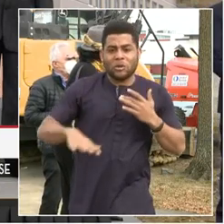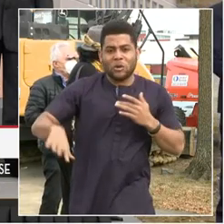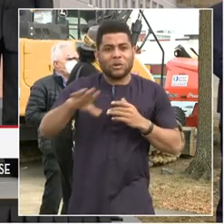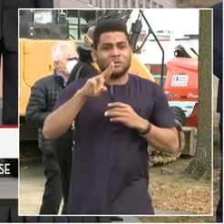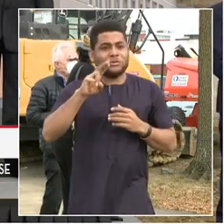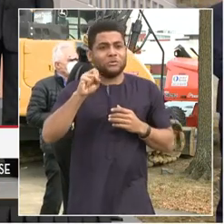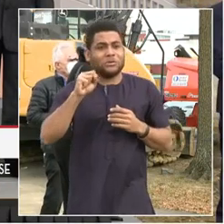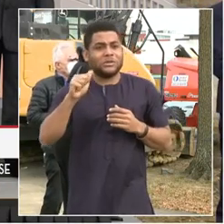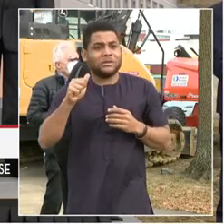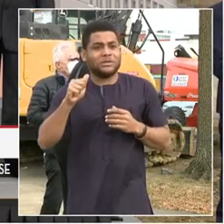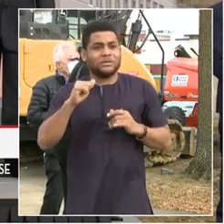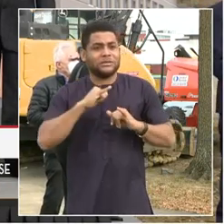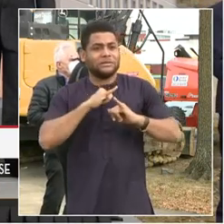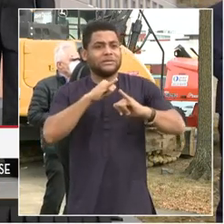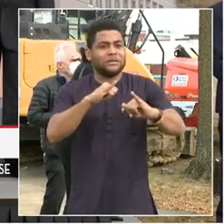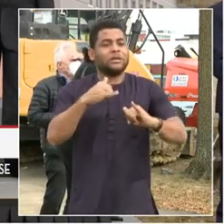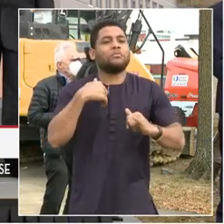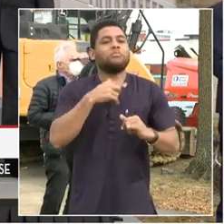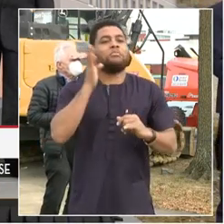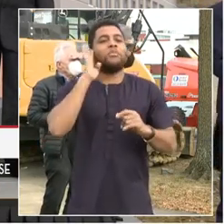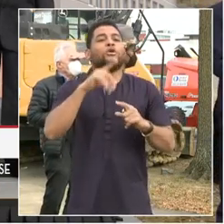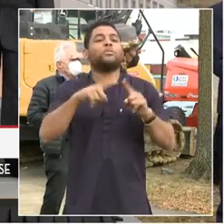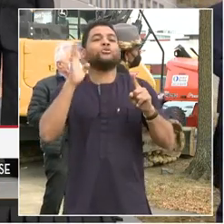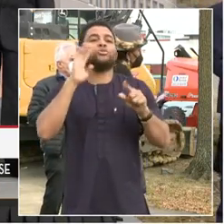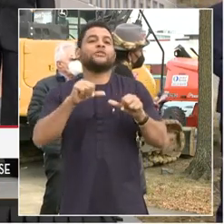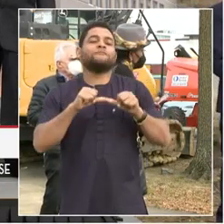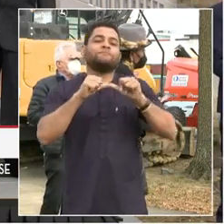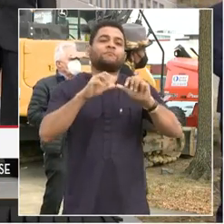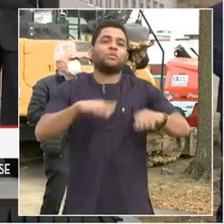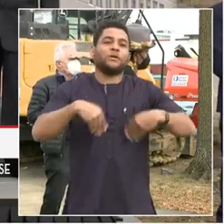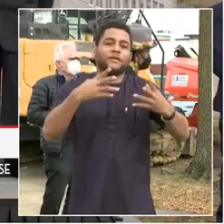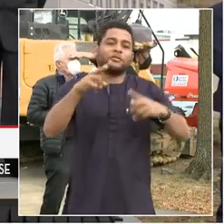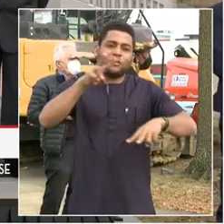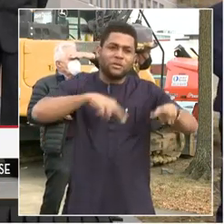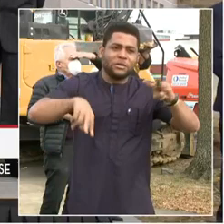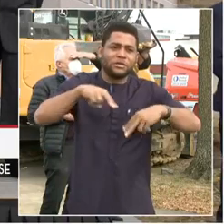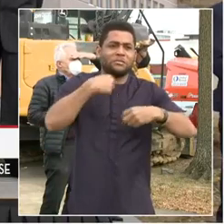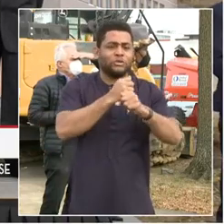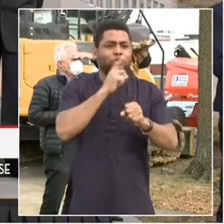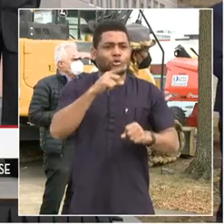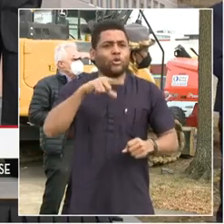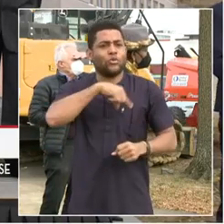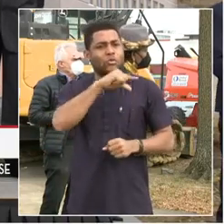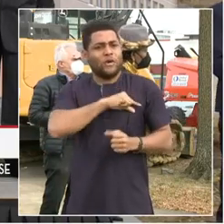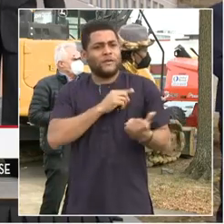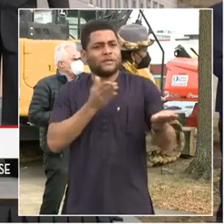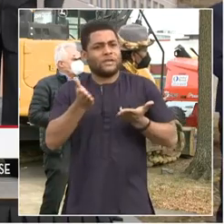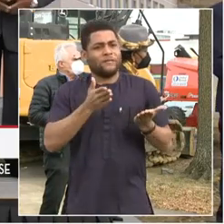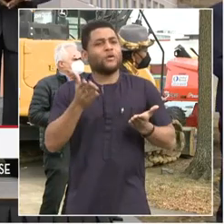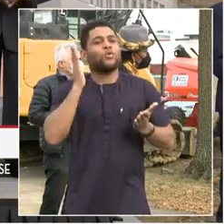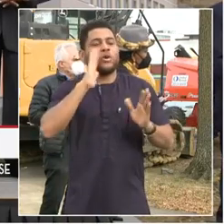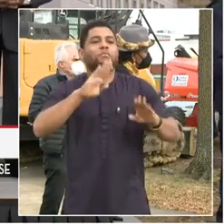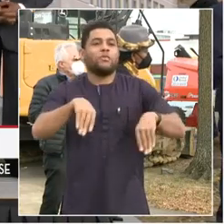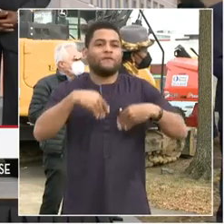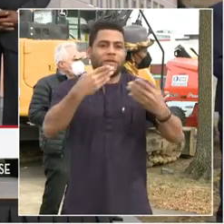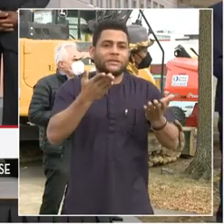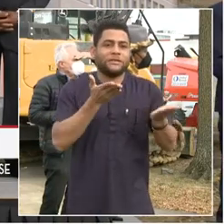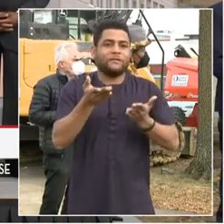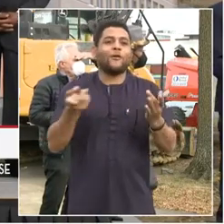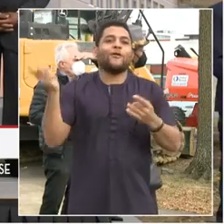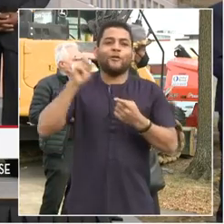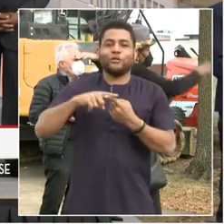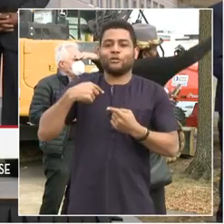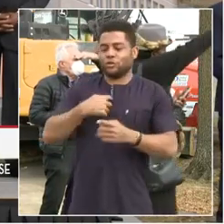will continue to provide oversight to the hospital to make sure quality services are provided until we open the new